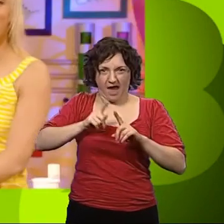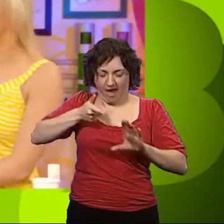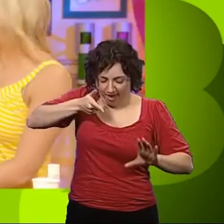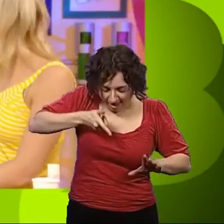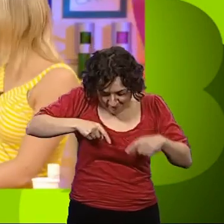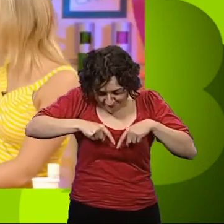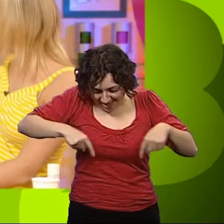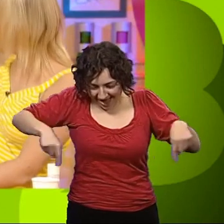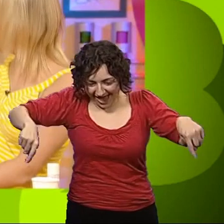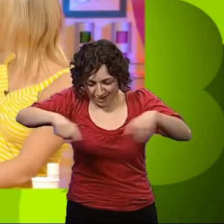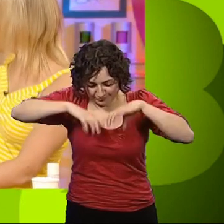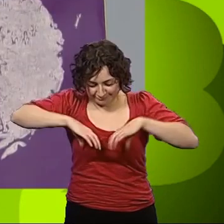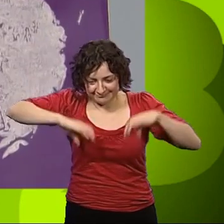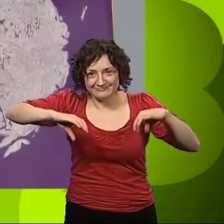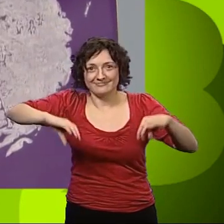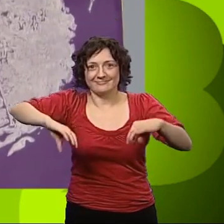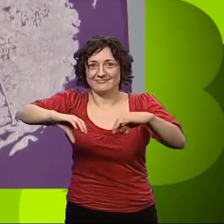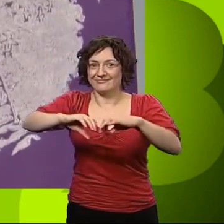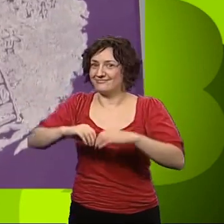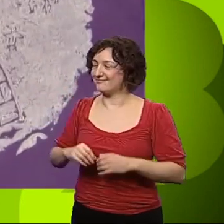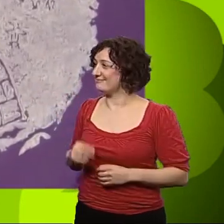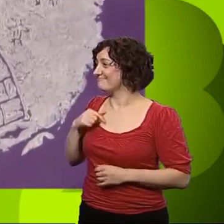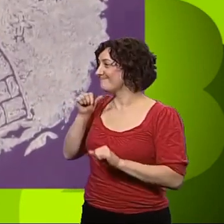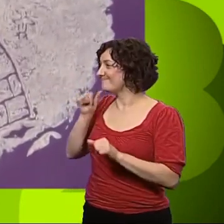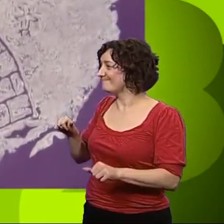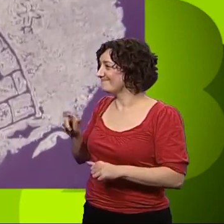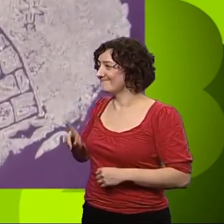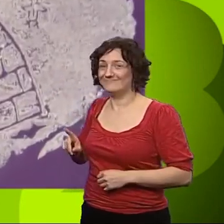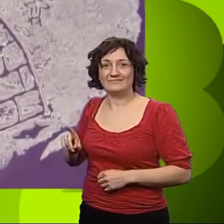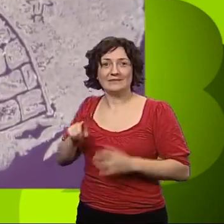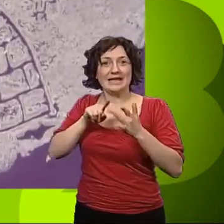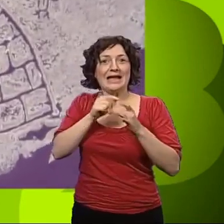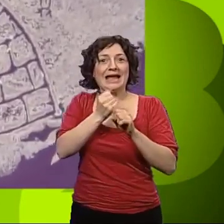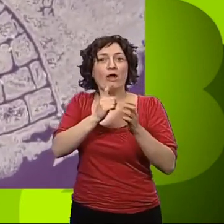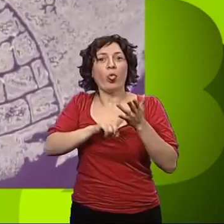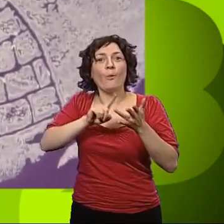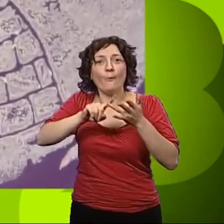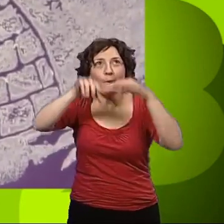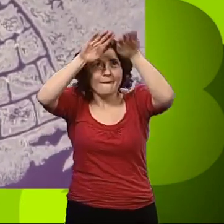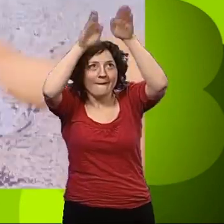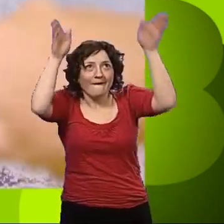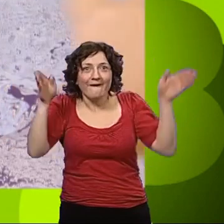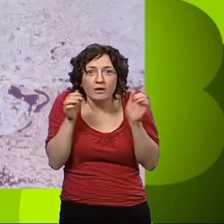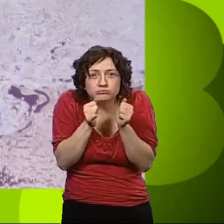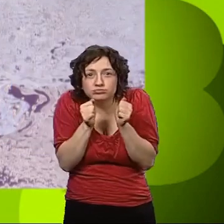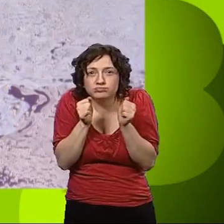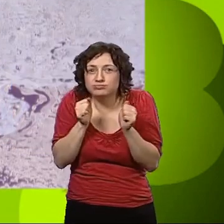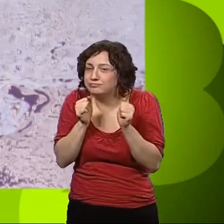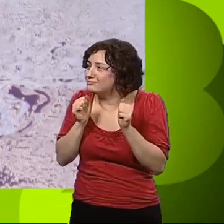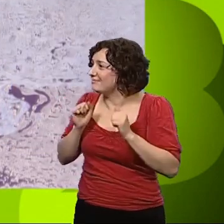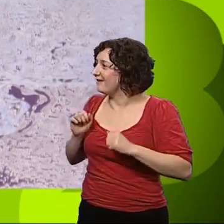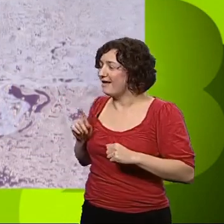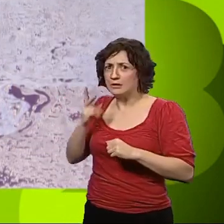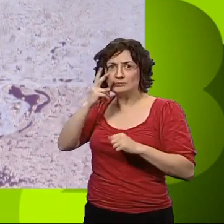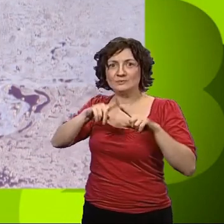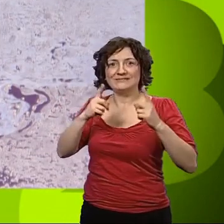my favourite, look at the igloo, that's worked really well. And I did that by printing on white first and then blocking bits out and printing over